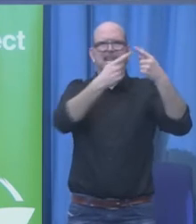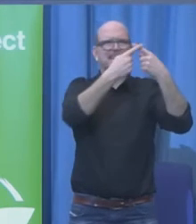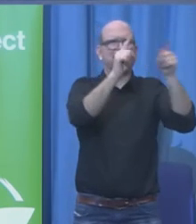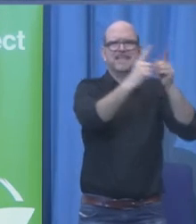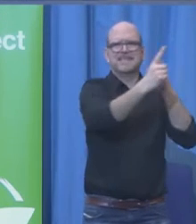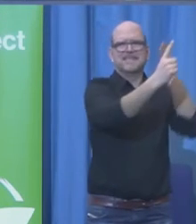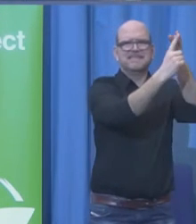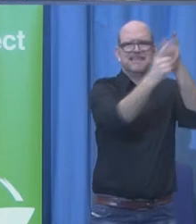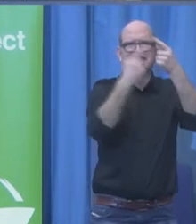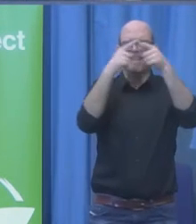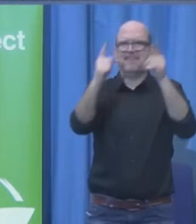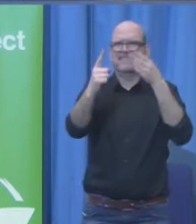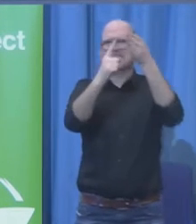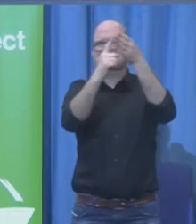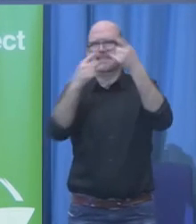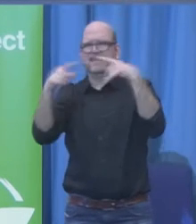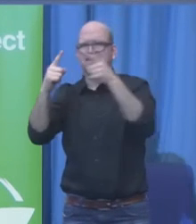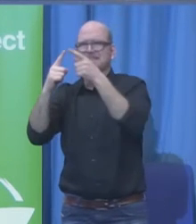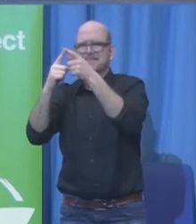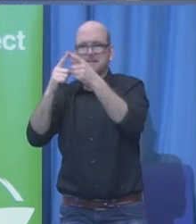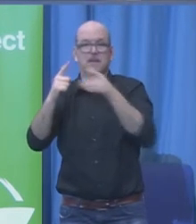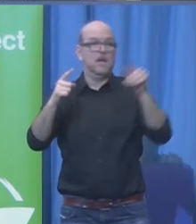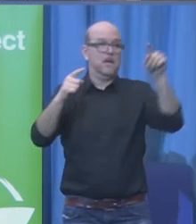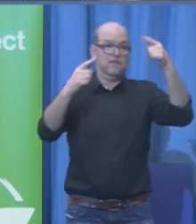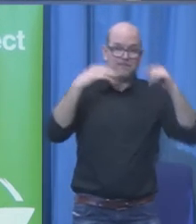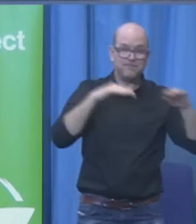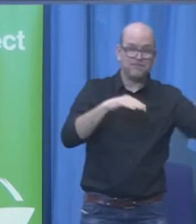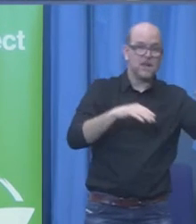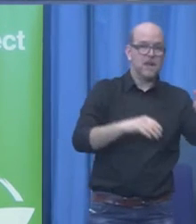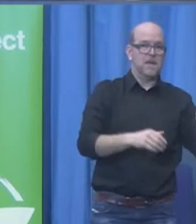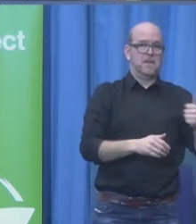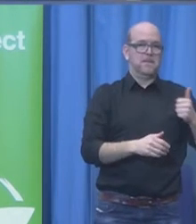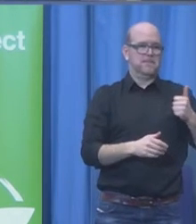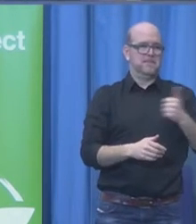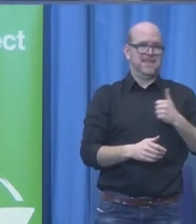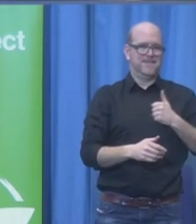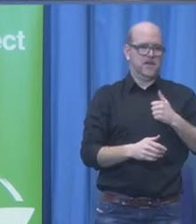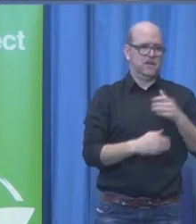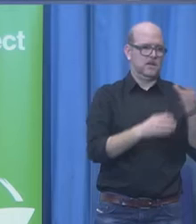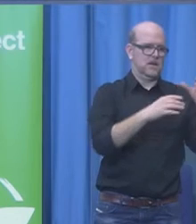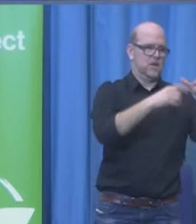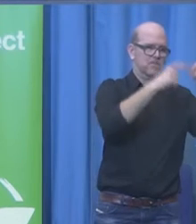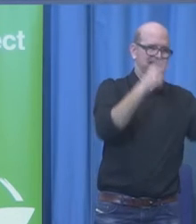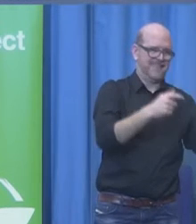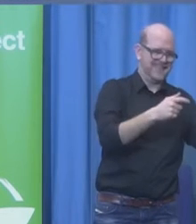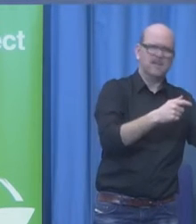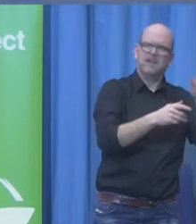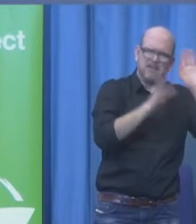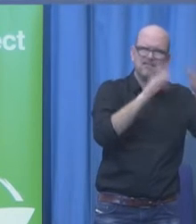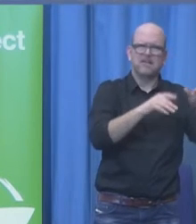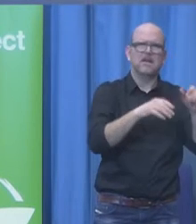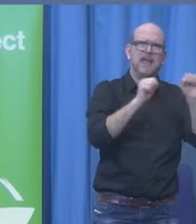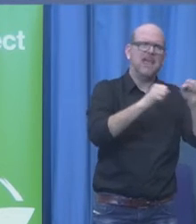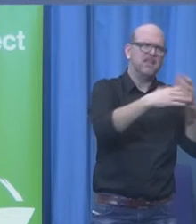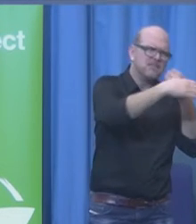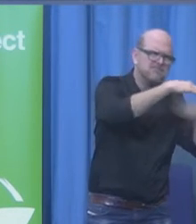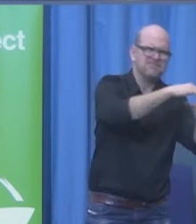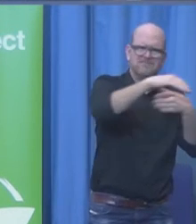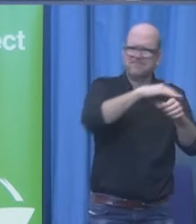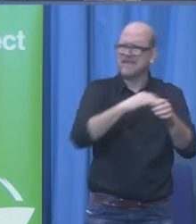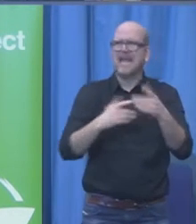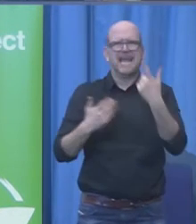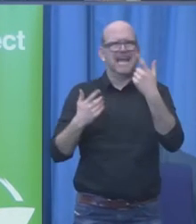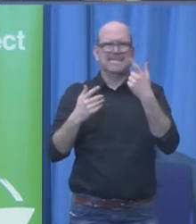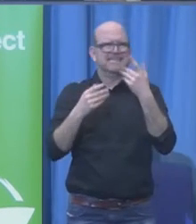to work. In order to move this forward and to drive it, because to be quite honest, it has really been